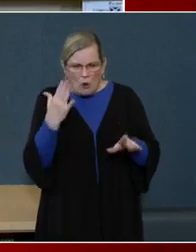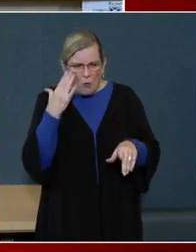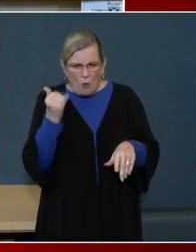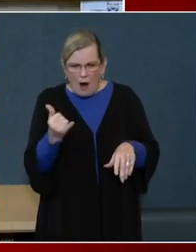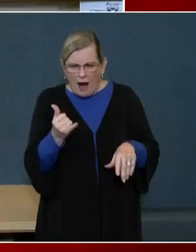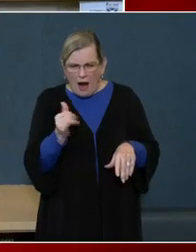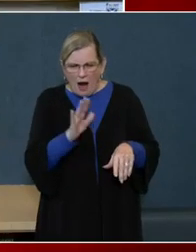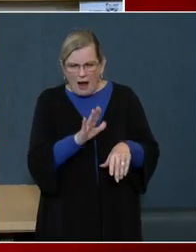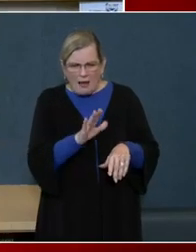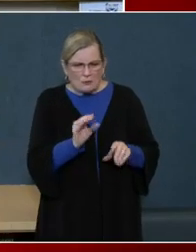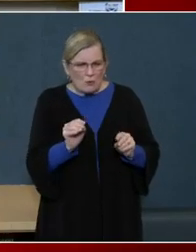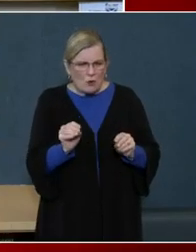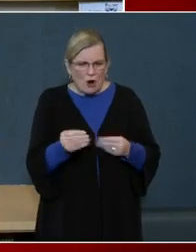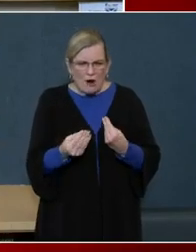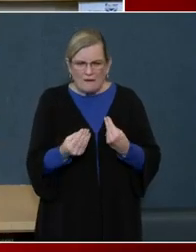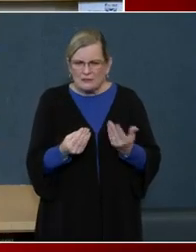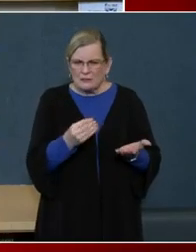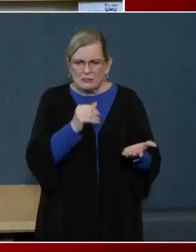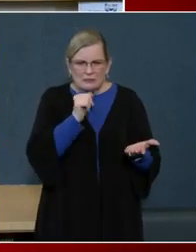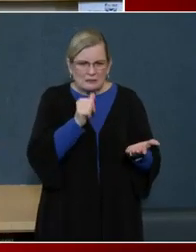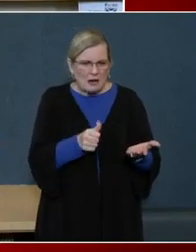during this pandemic?